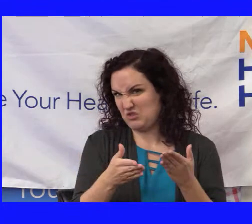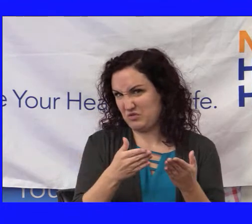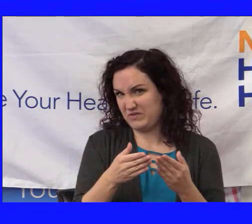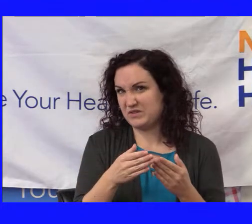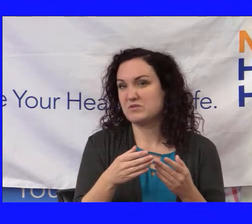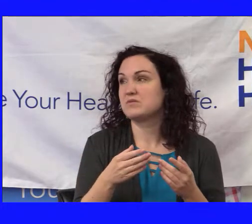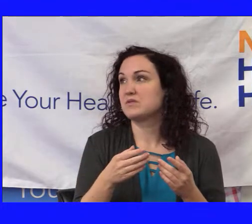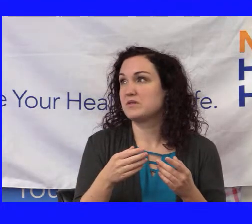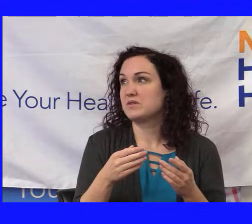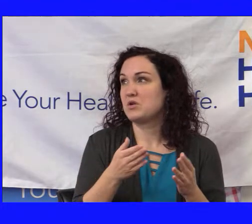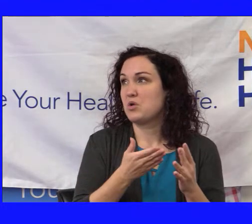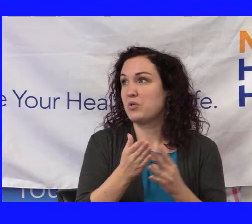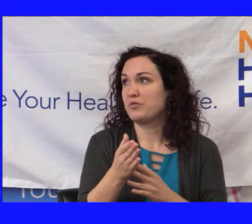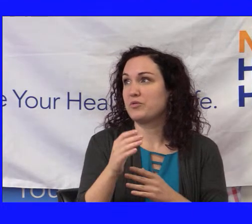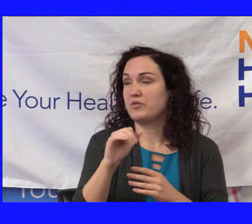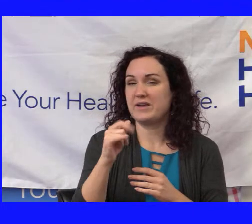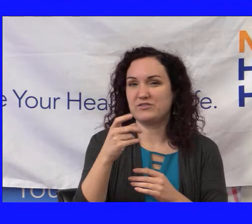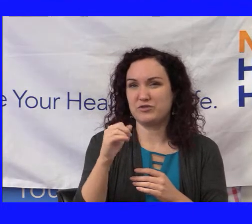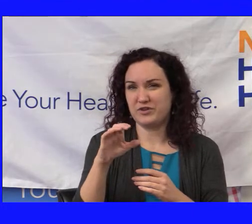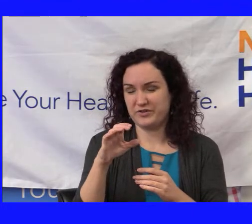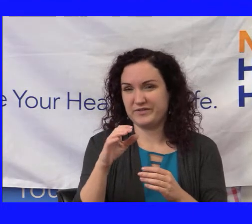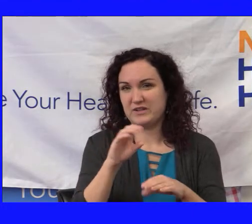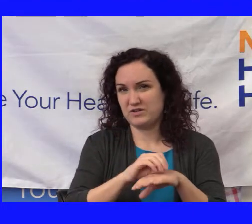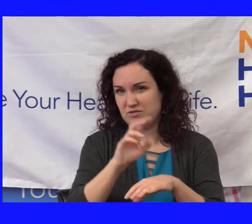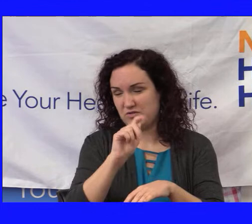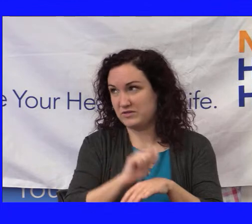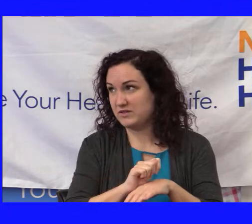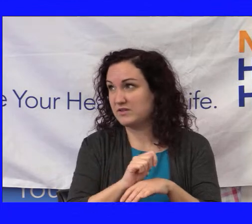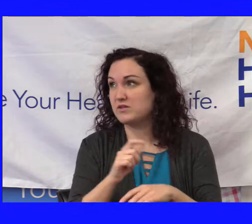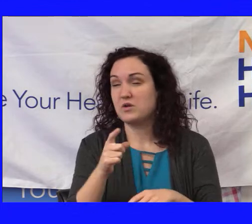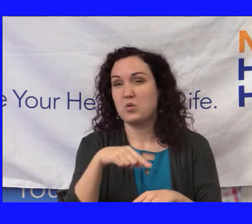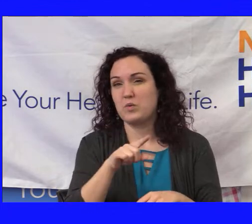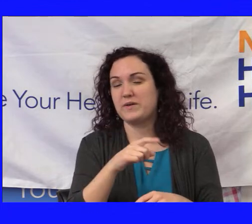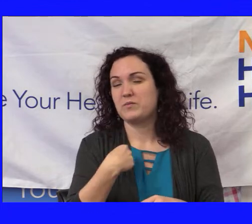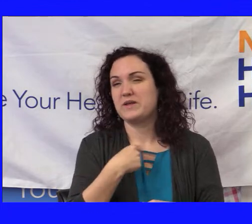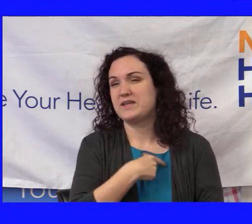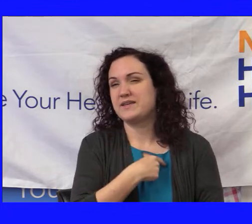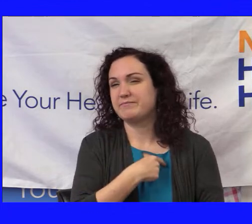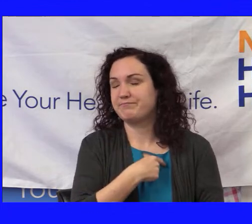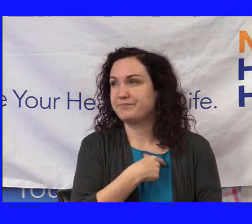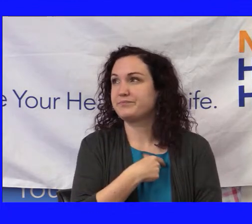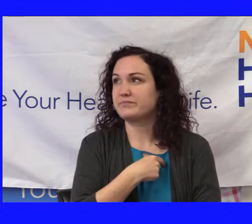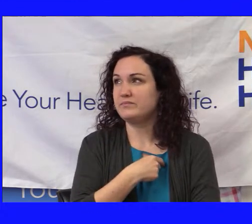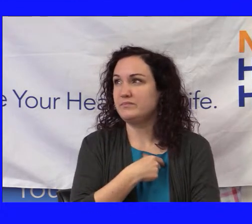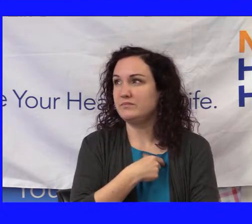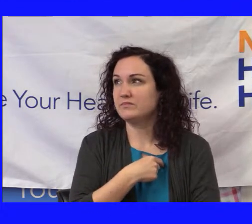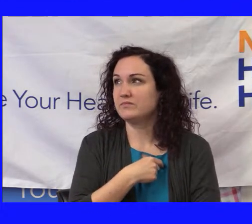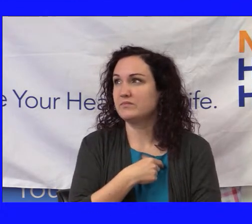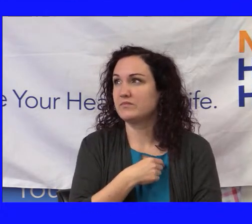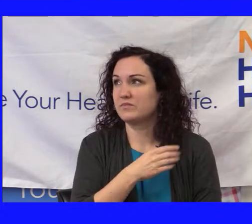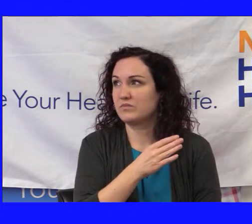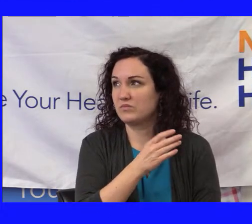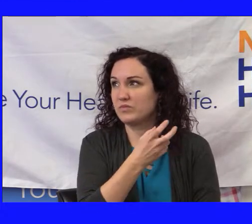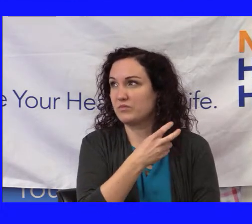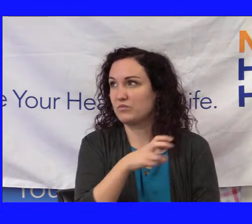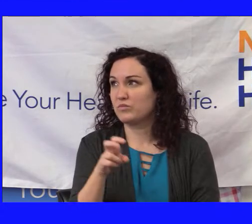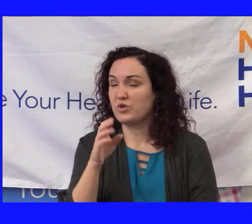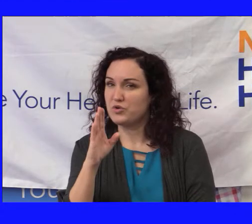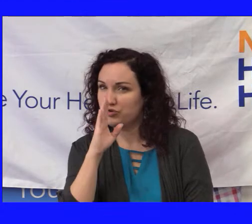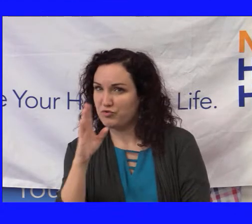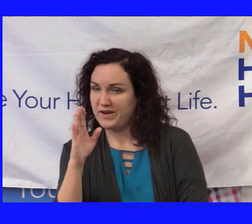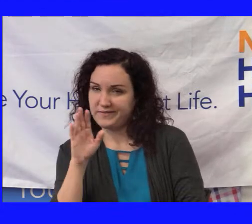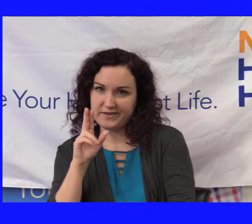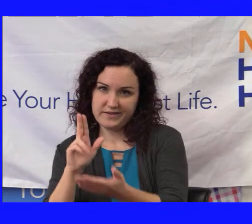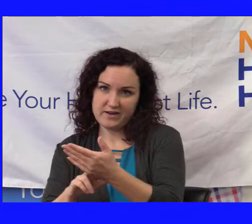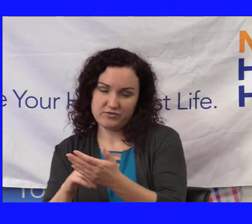being performed through Atria Consulting. We brought those services into direct contract with H&H, so that's no